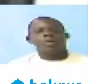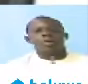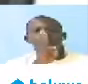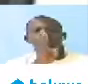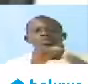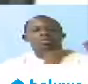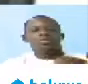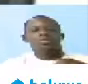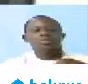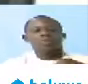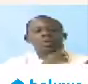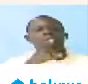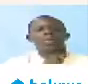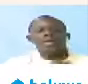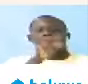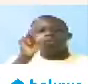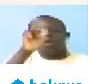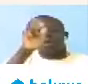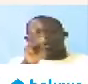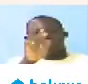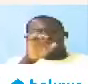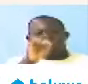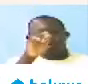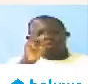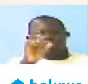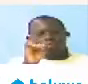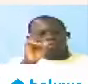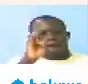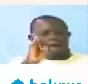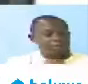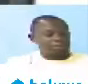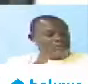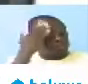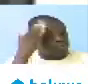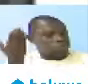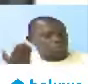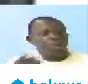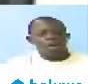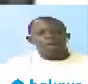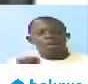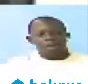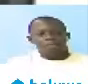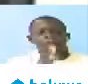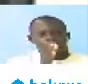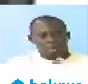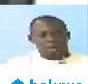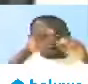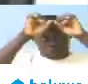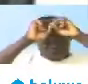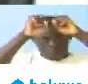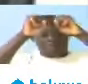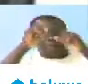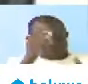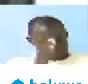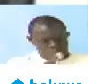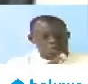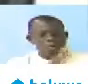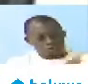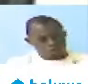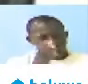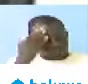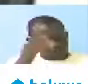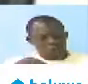Damundo. Ukwe was responsible for it. He knew where he was getting it from. But Nakuma Mansakunda Kumbade. But the government was also aware